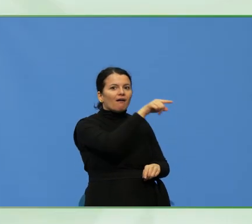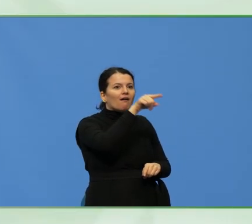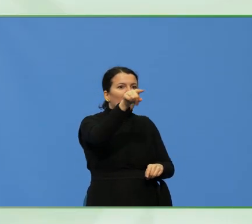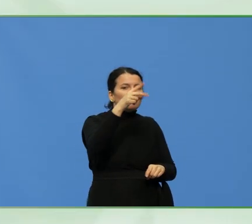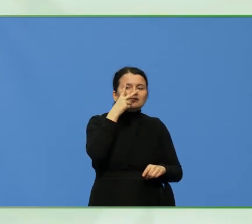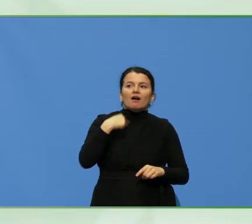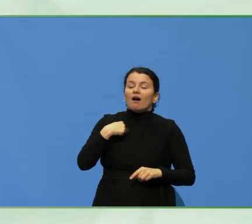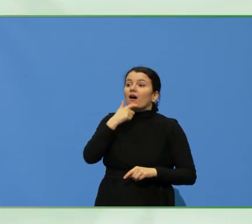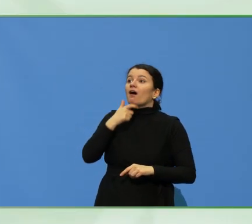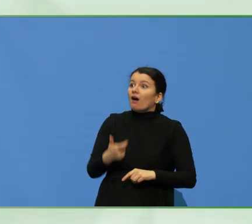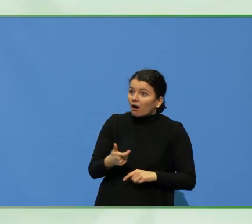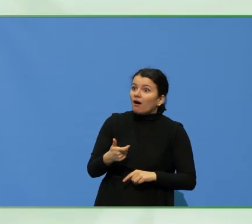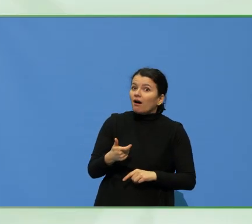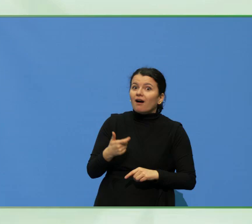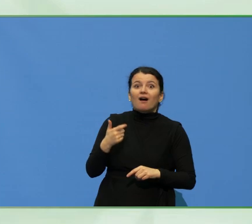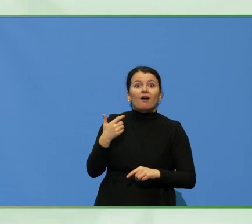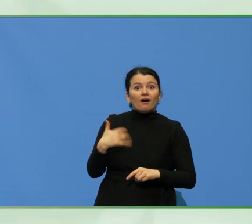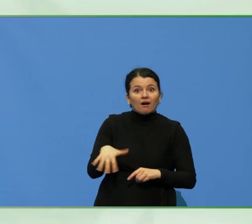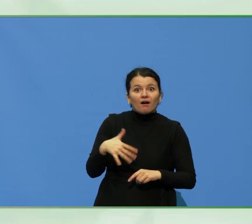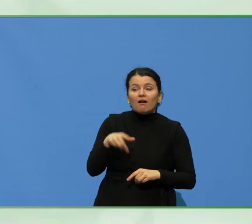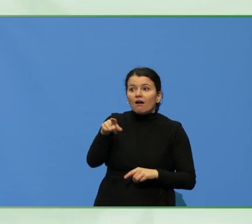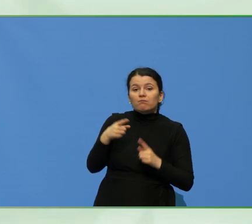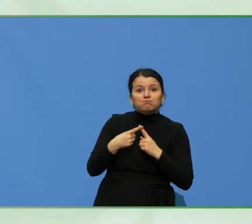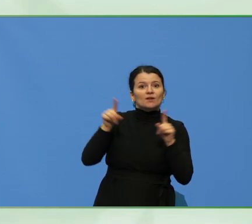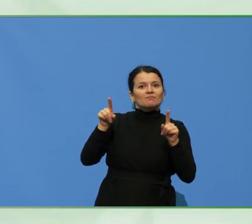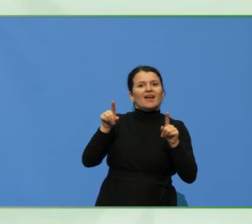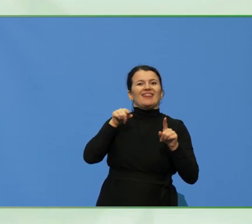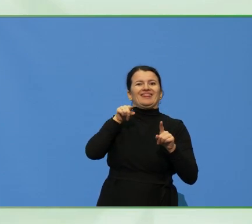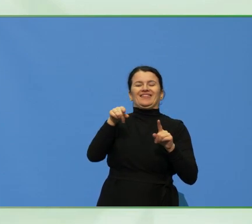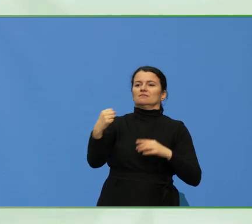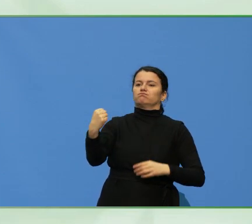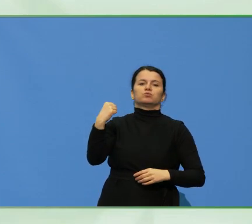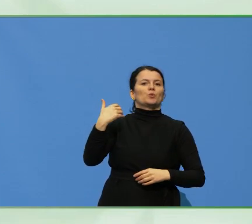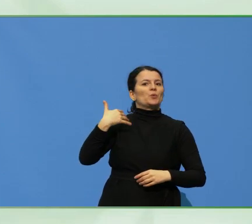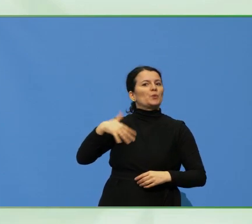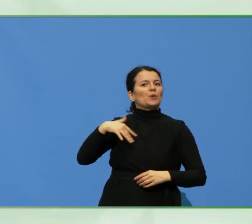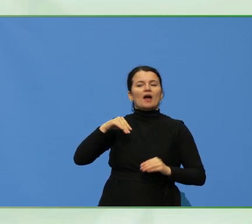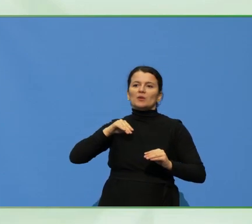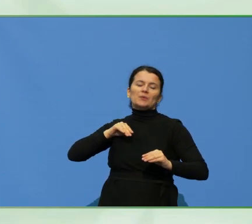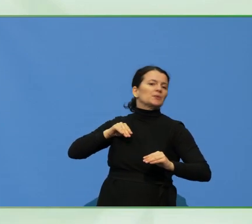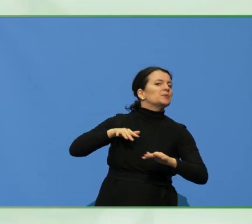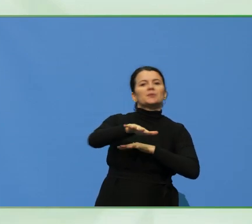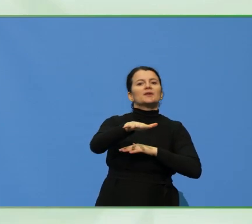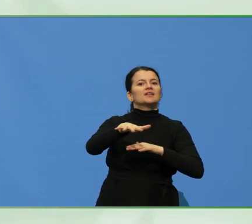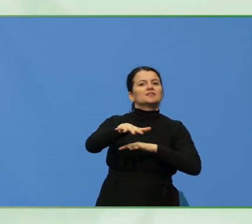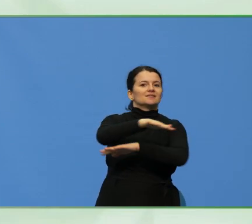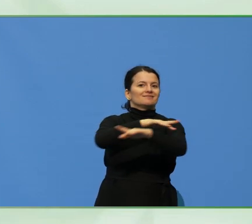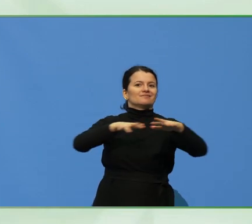just had or are having. How powerful. That is societal change at a global